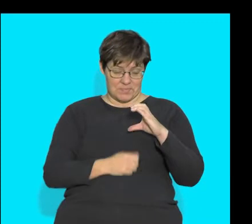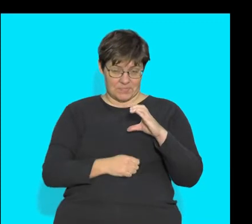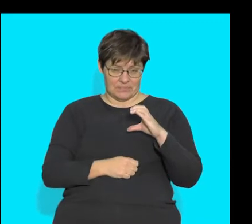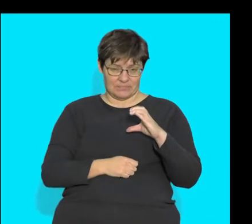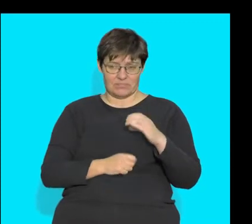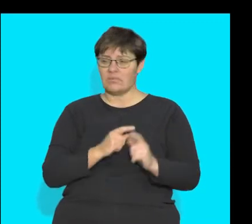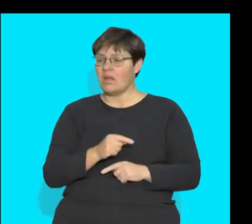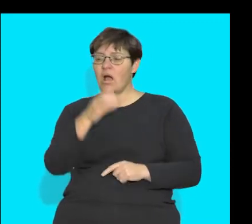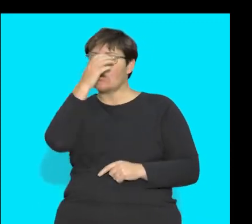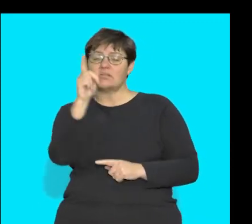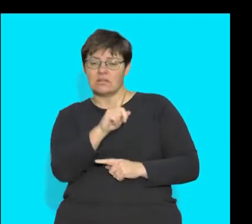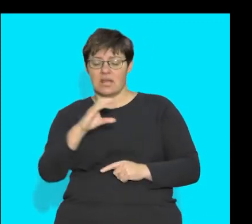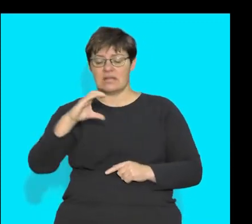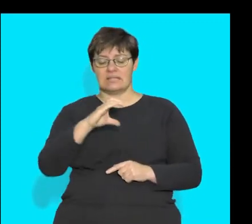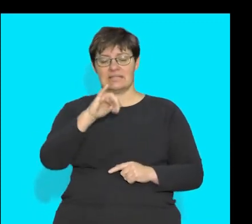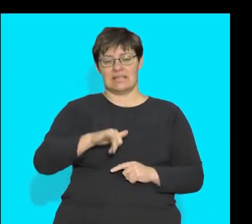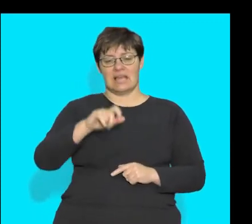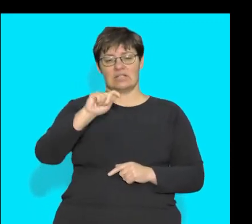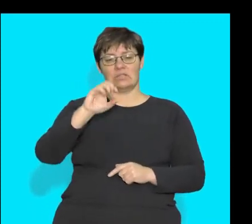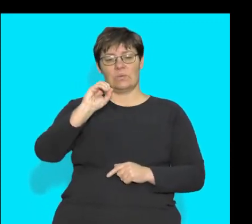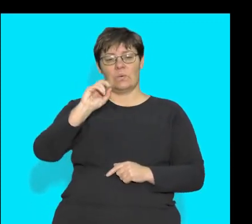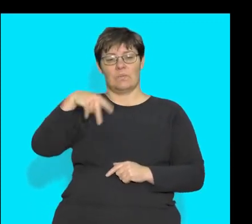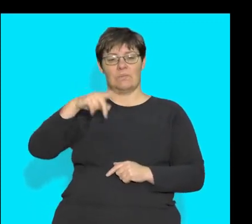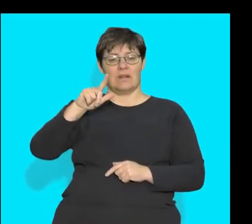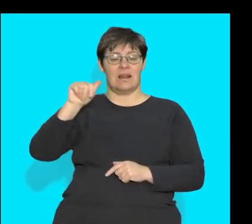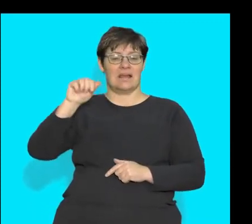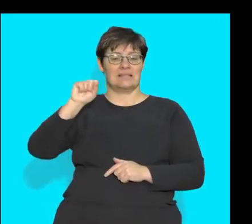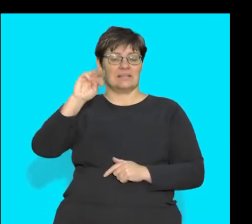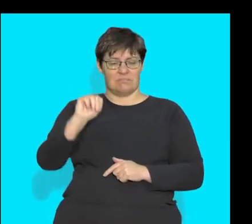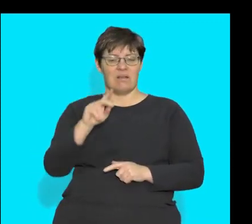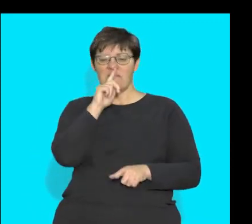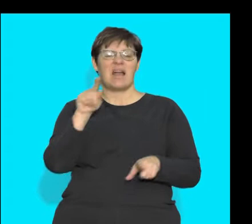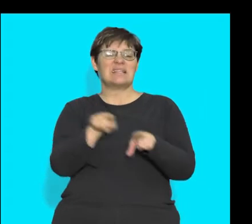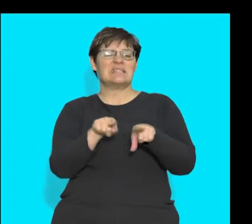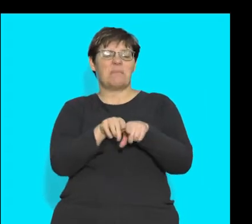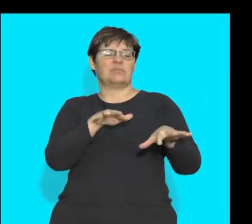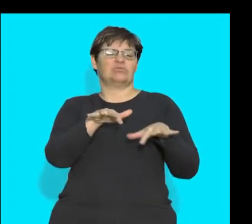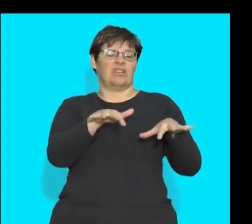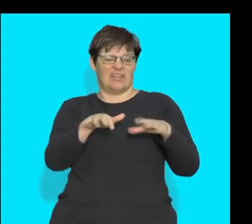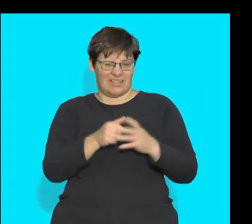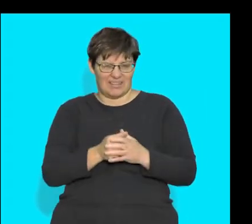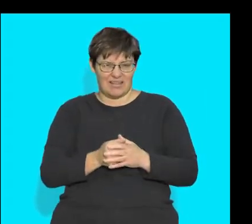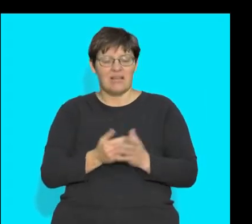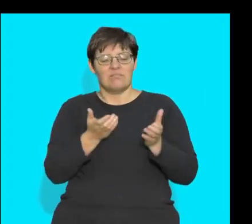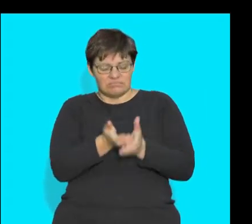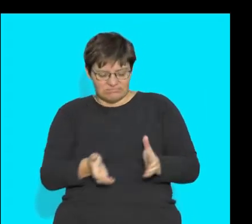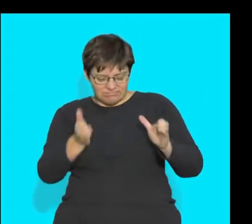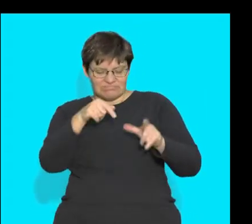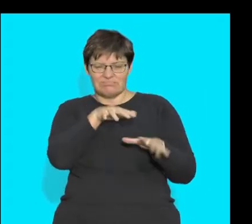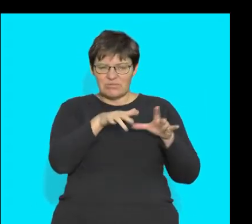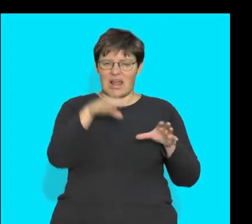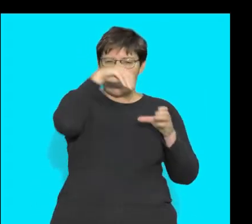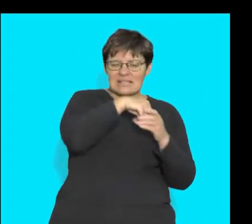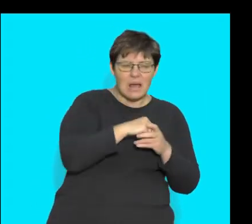we looked at this concept of cytoplasm, and as I say to you, you need to think of a jar